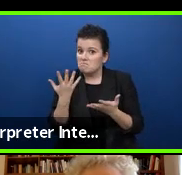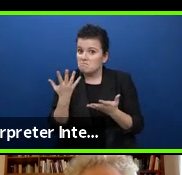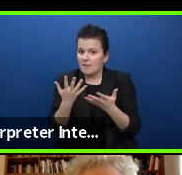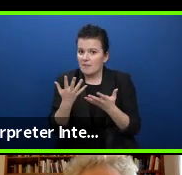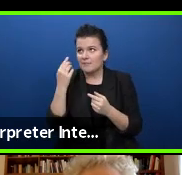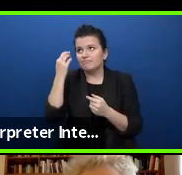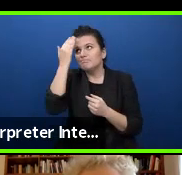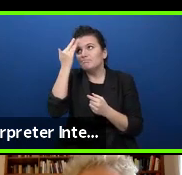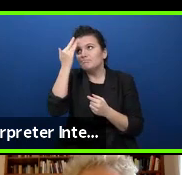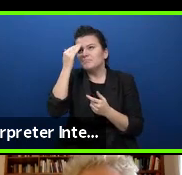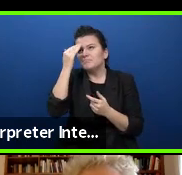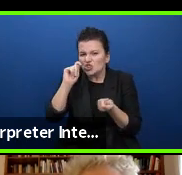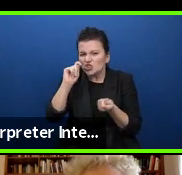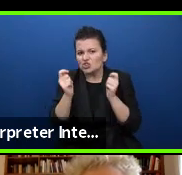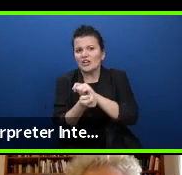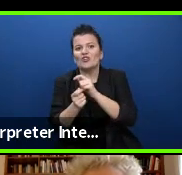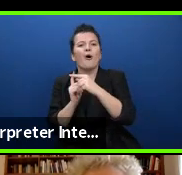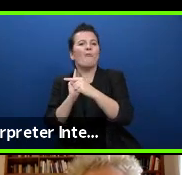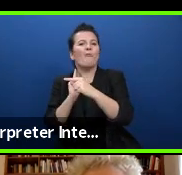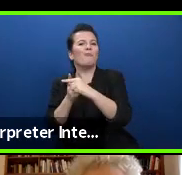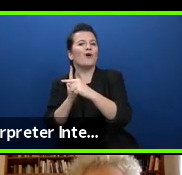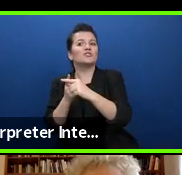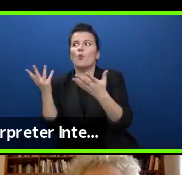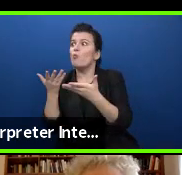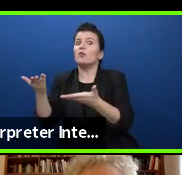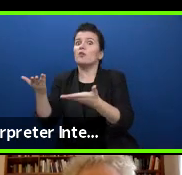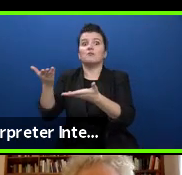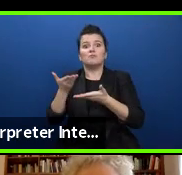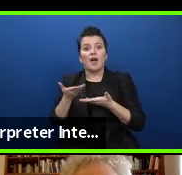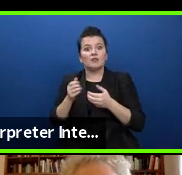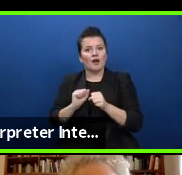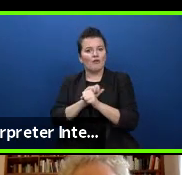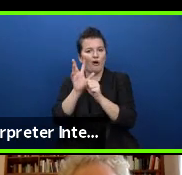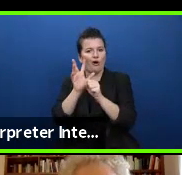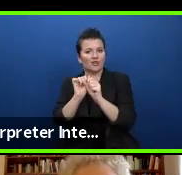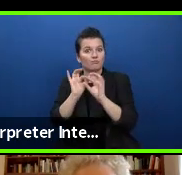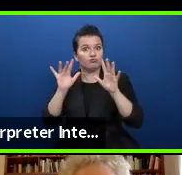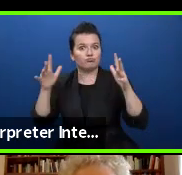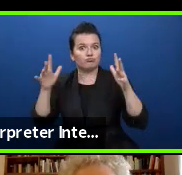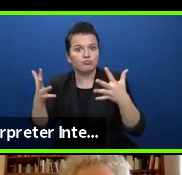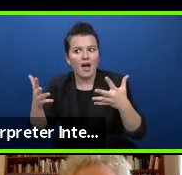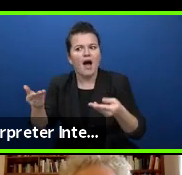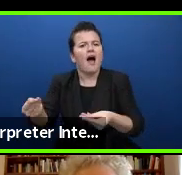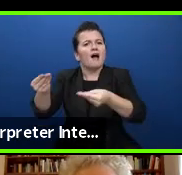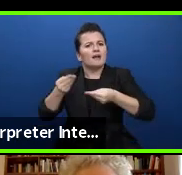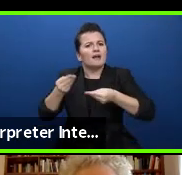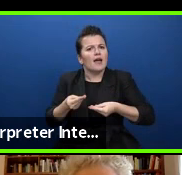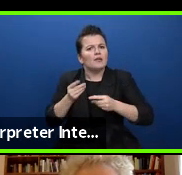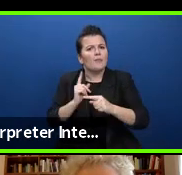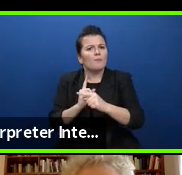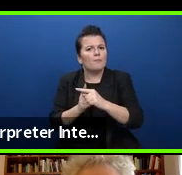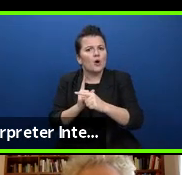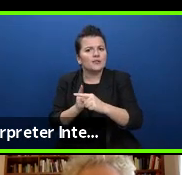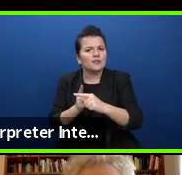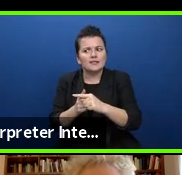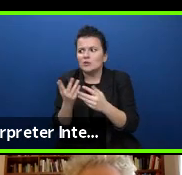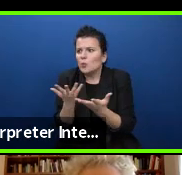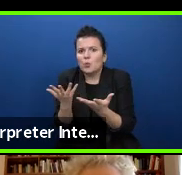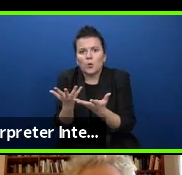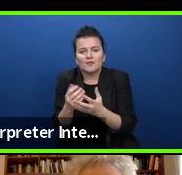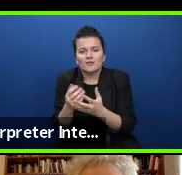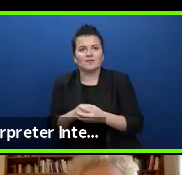things this pandemic has brought with it? Elena Polvitseva and